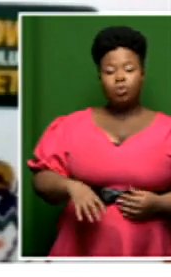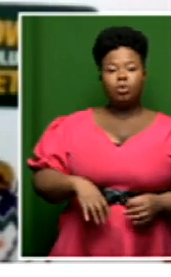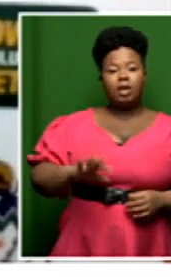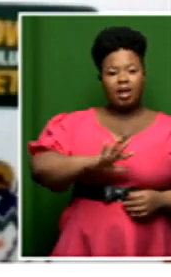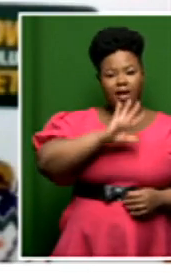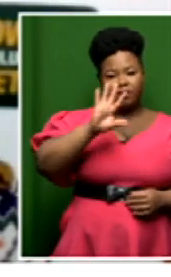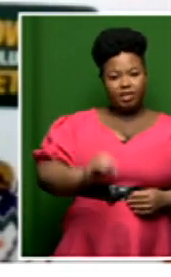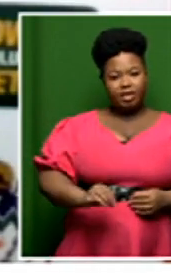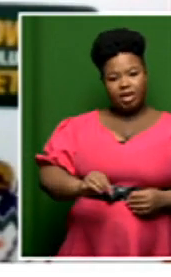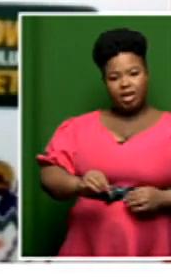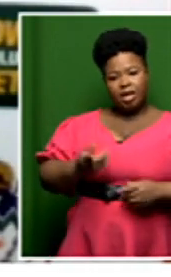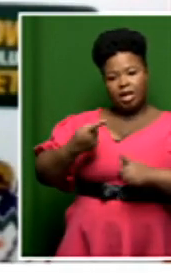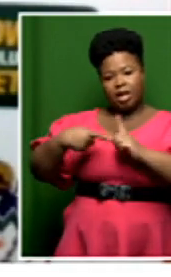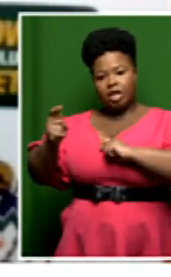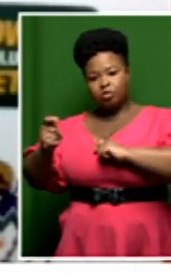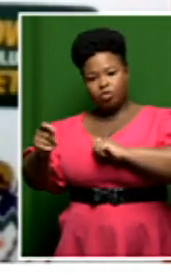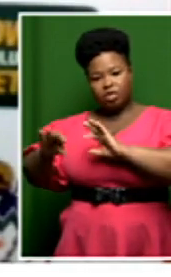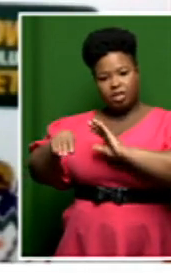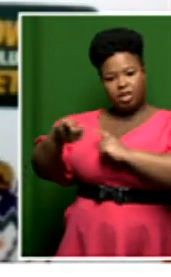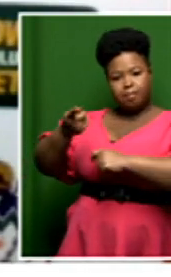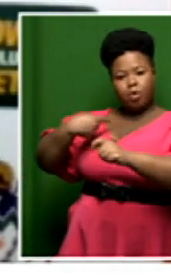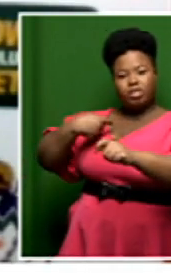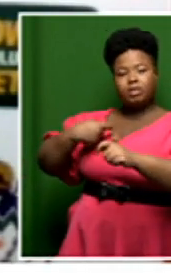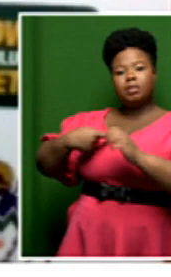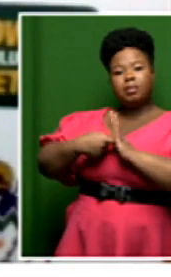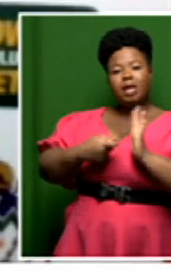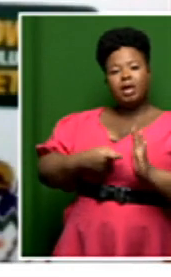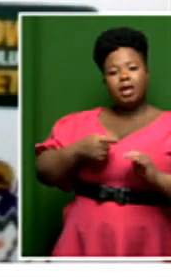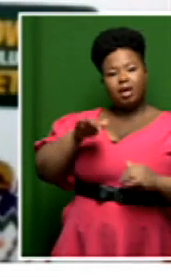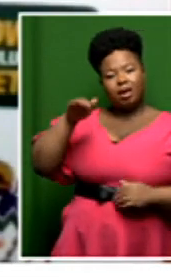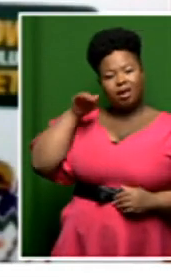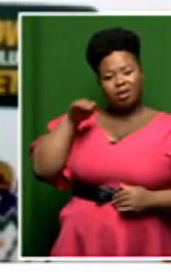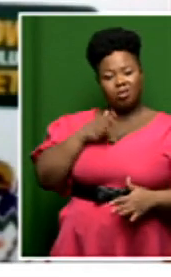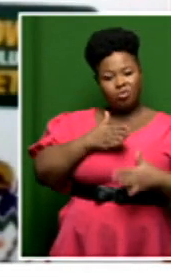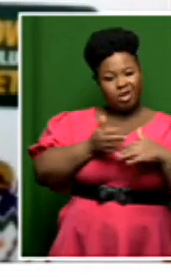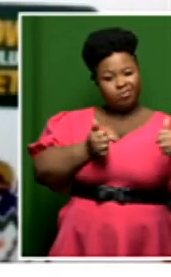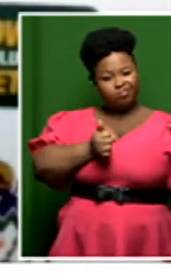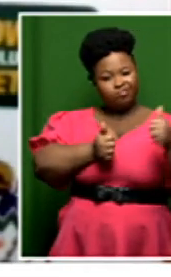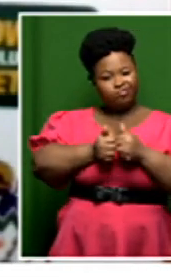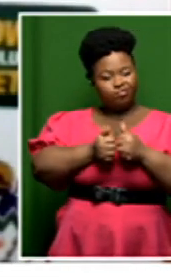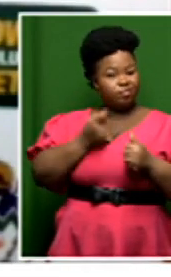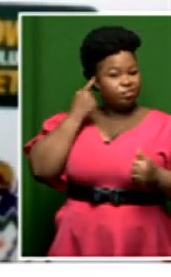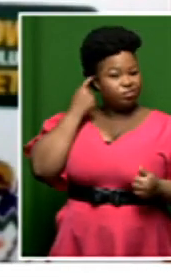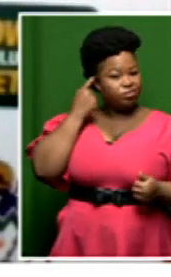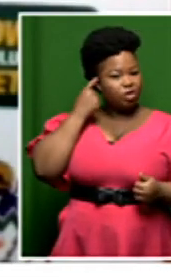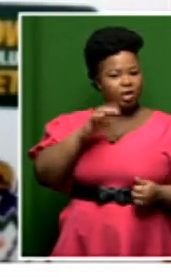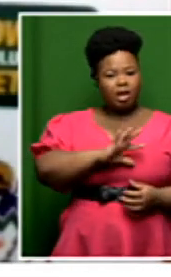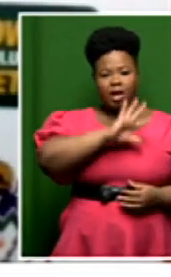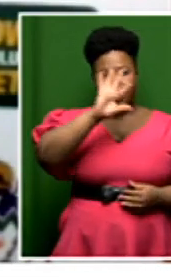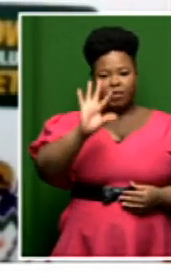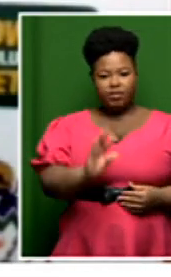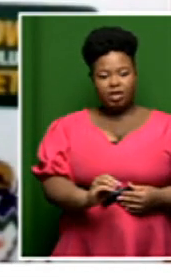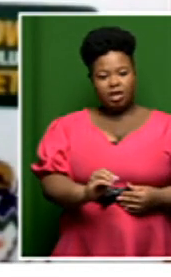and Import Bank. It works in collaboration with the Secretariat of